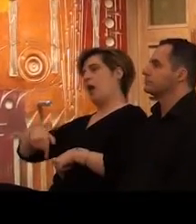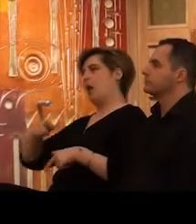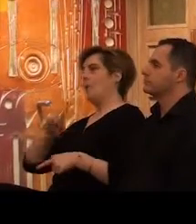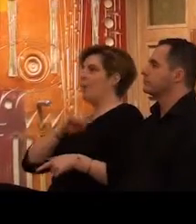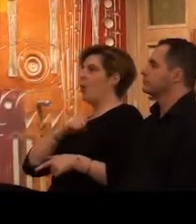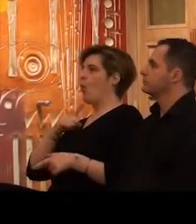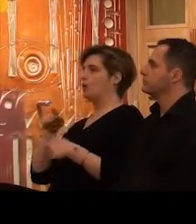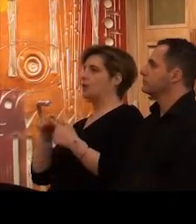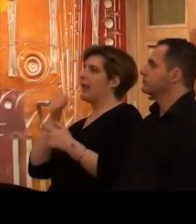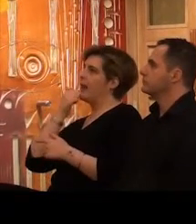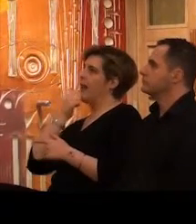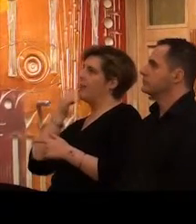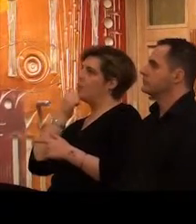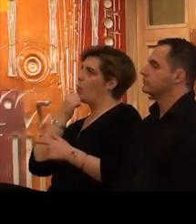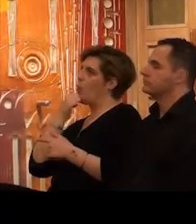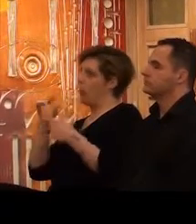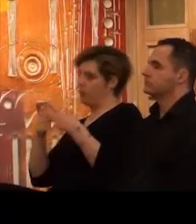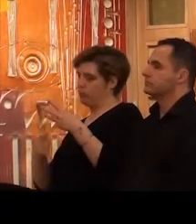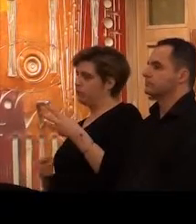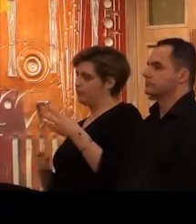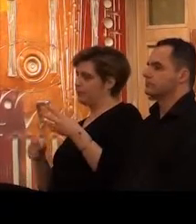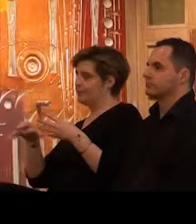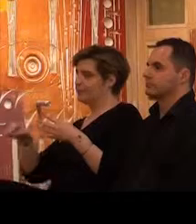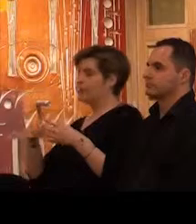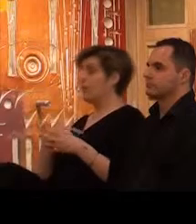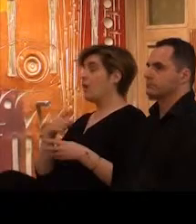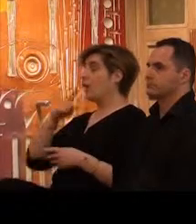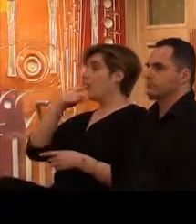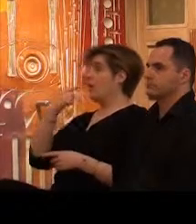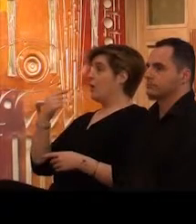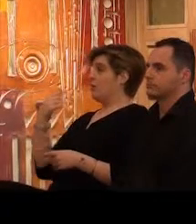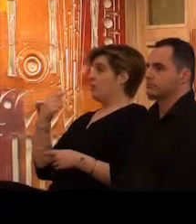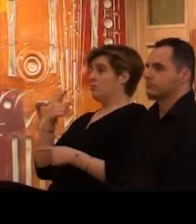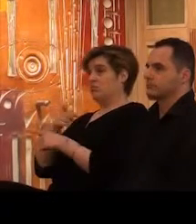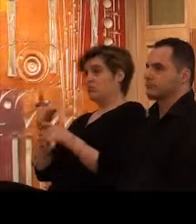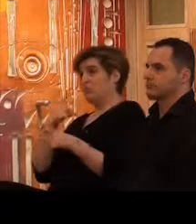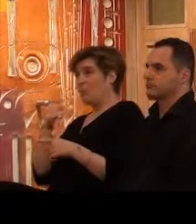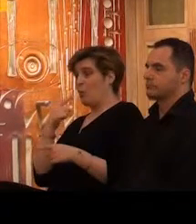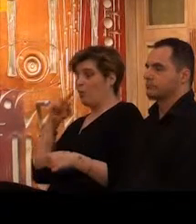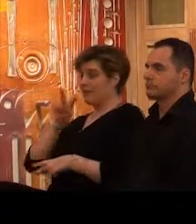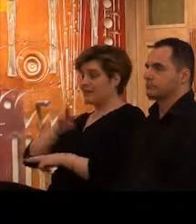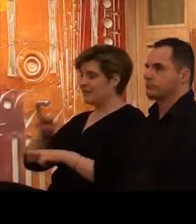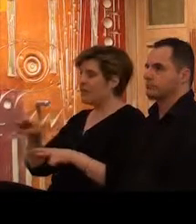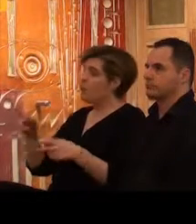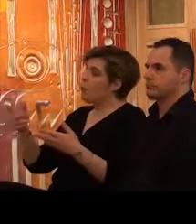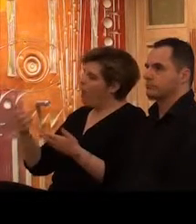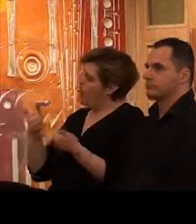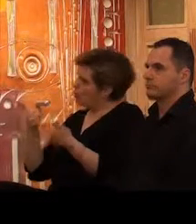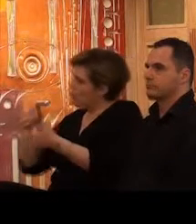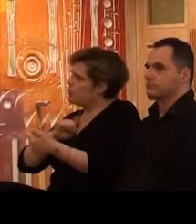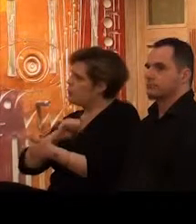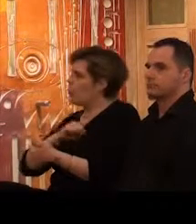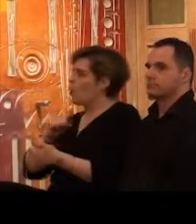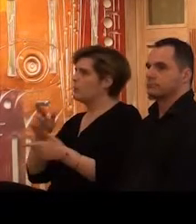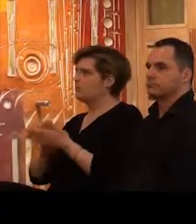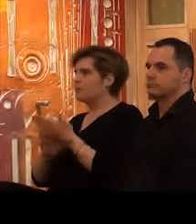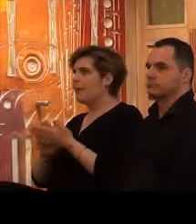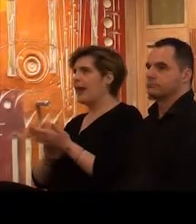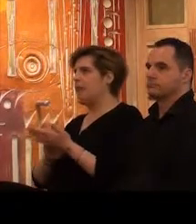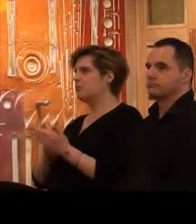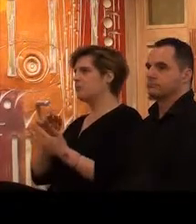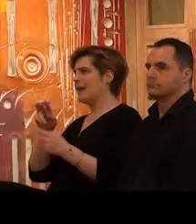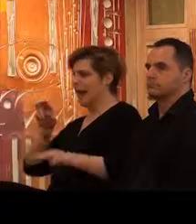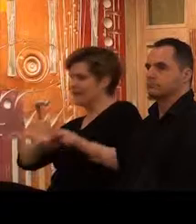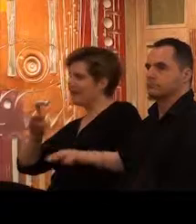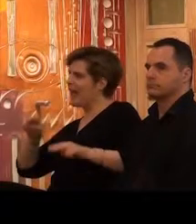Now you can look at this in two ways. You could say, well, this is good because it's validating progress rather than looking at overall attainment. That's fine. But I've